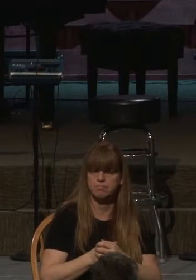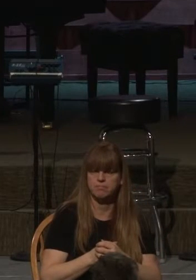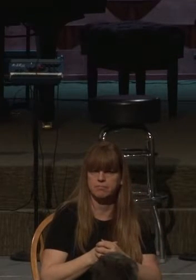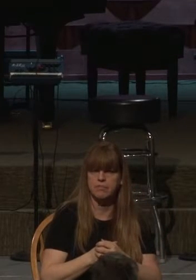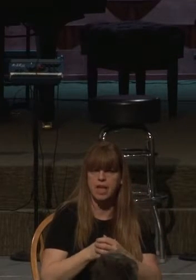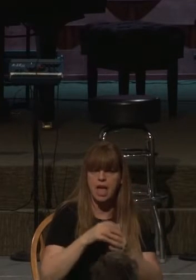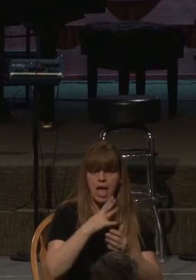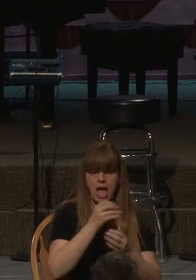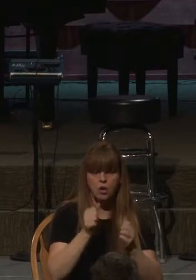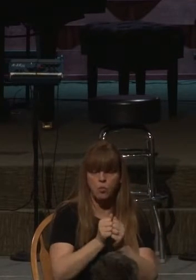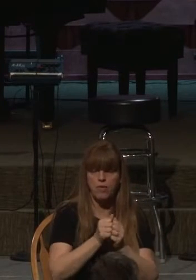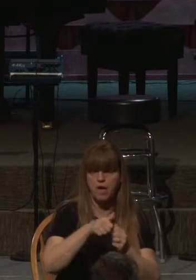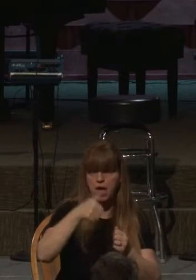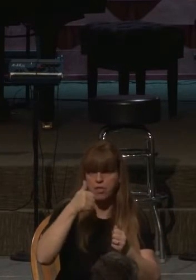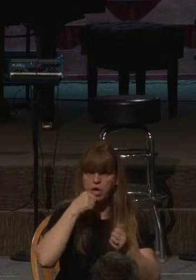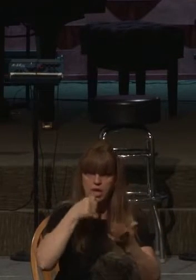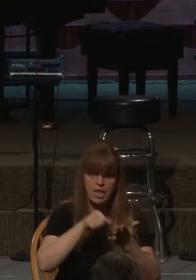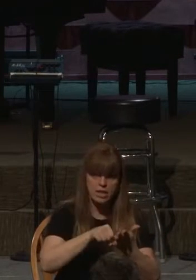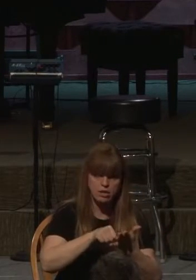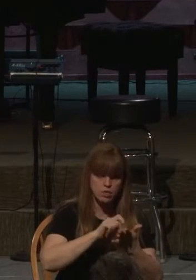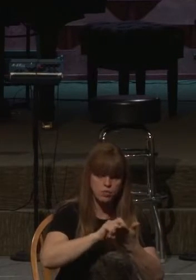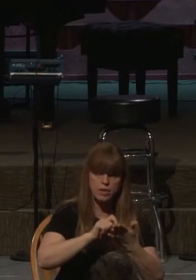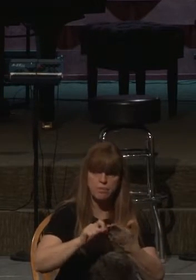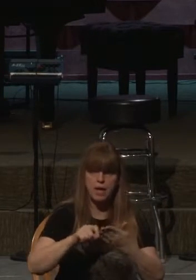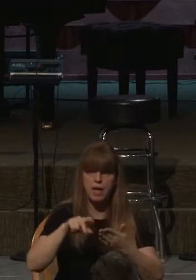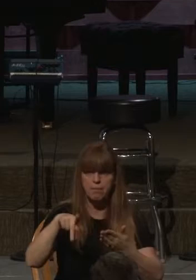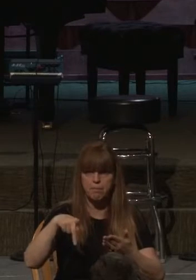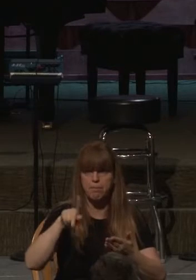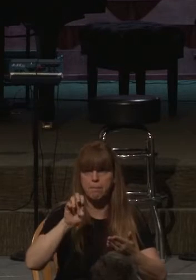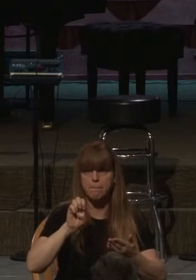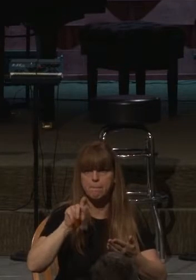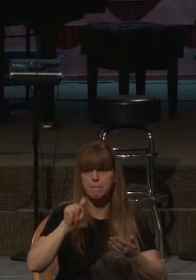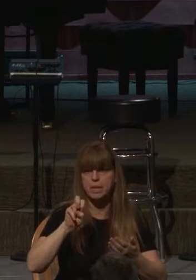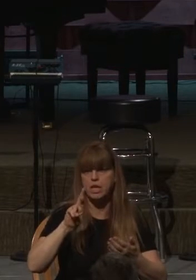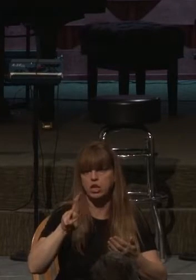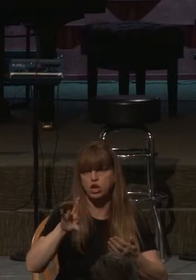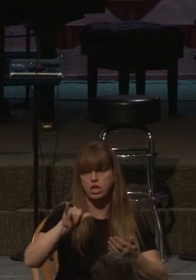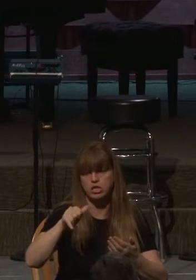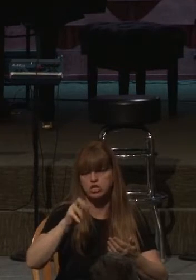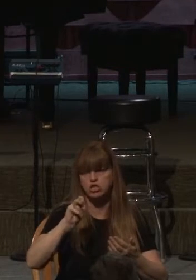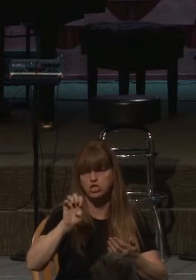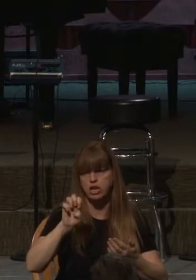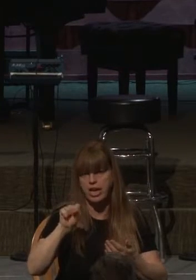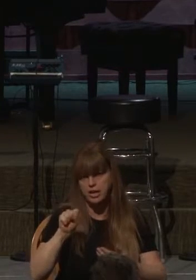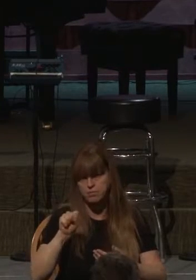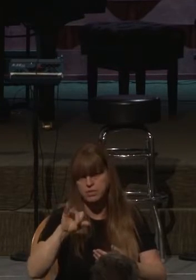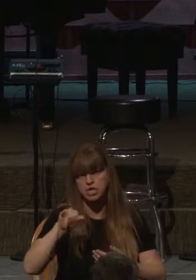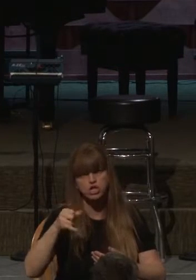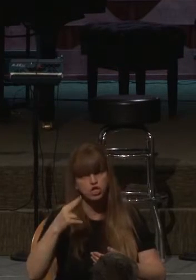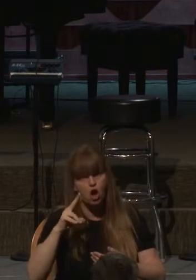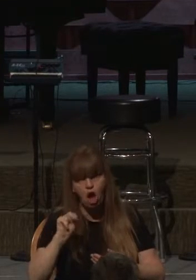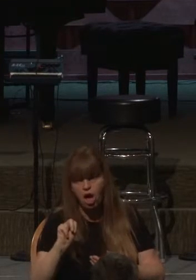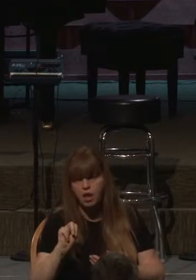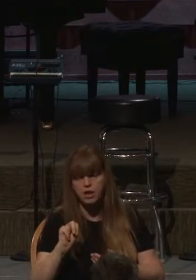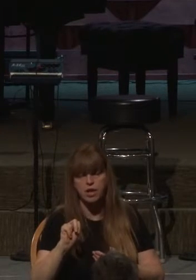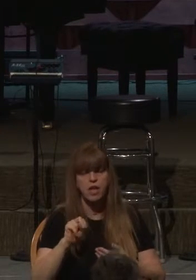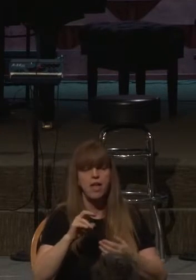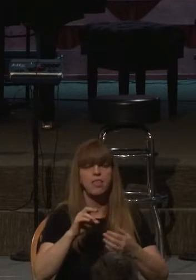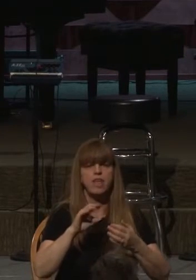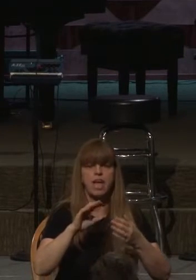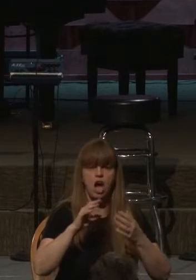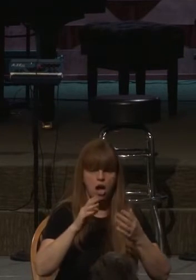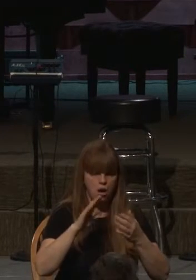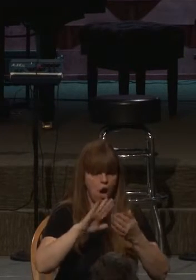Along with the other epistles written by fellow apostles like Peter and James and John, they serve as the foundation upon